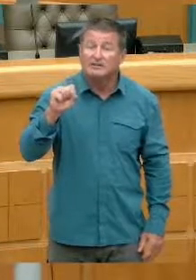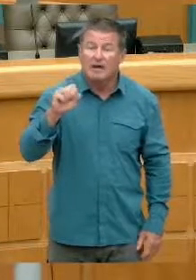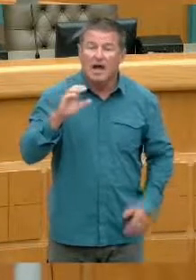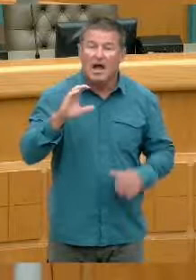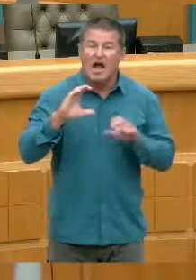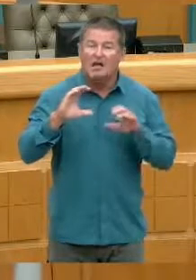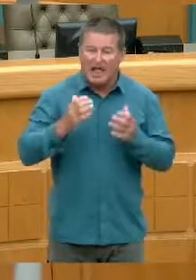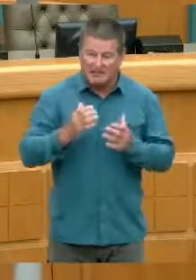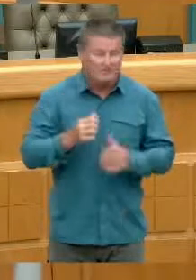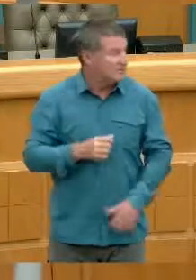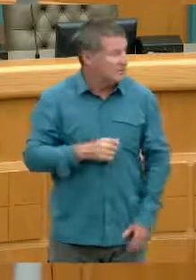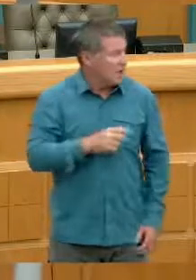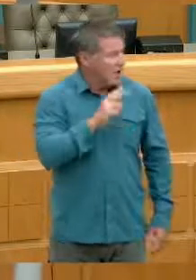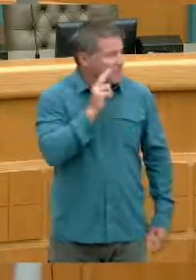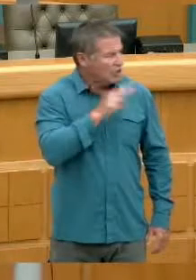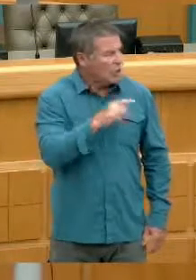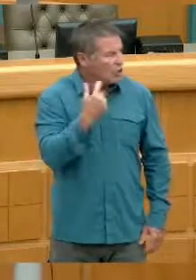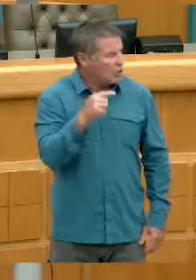other slide,